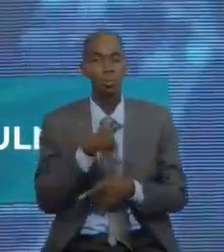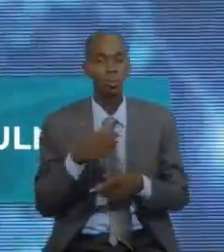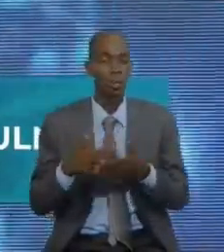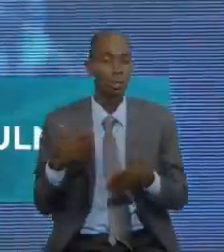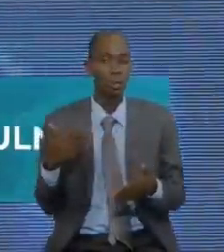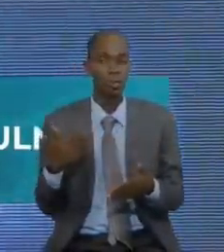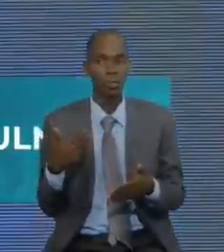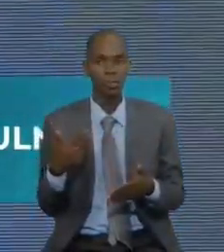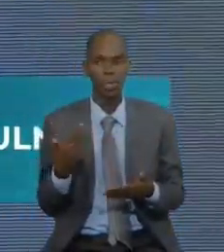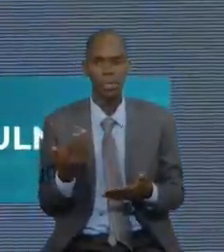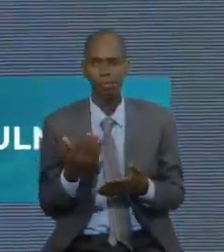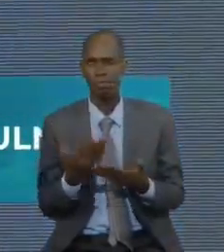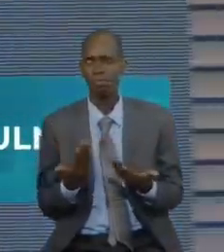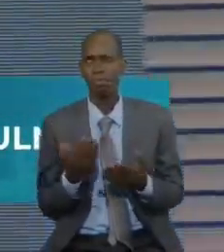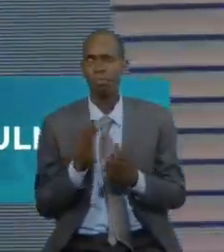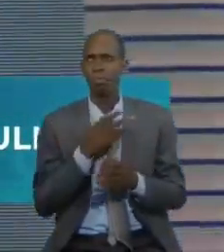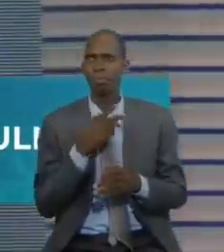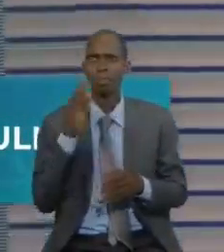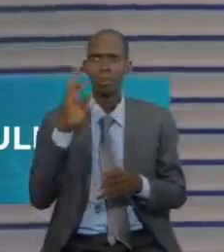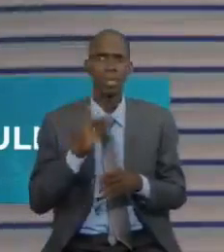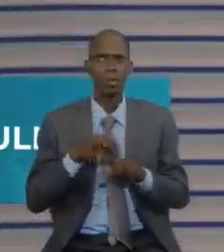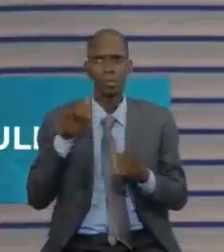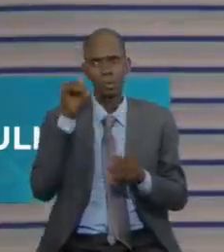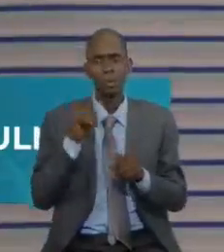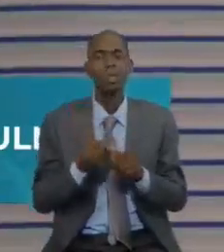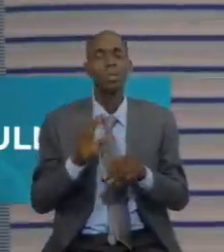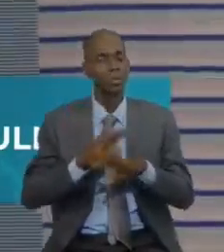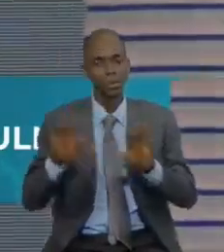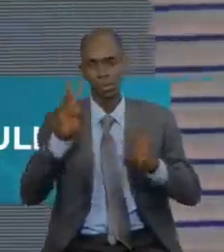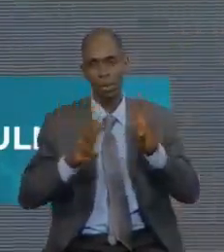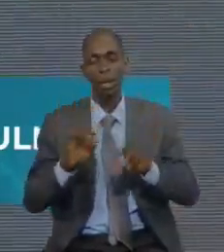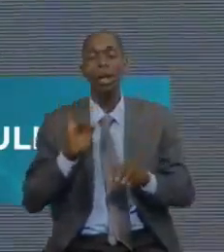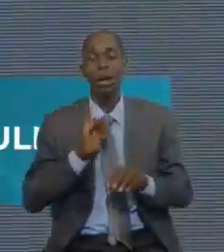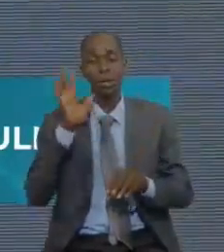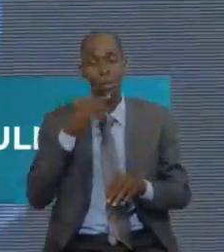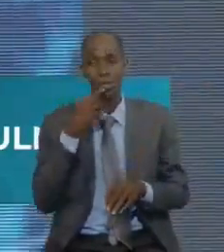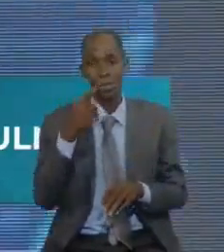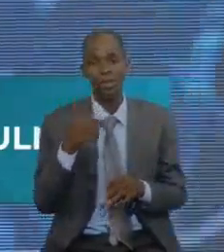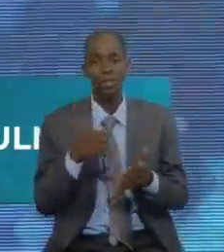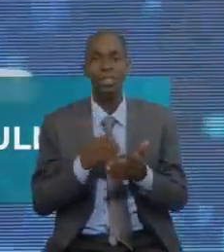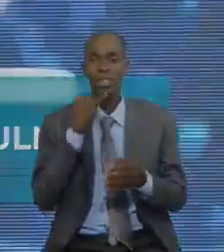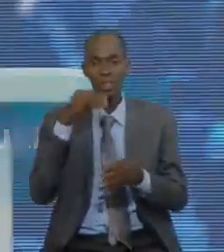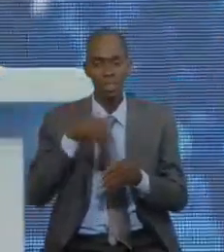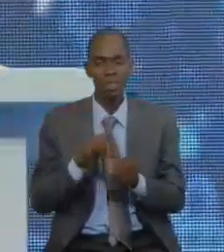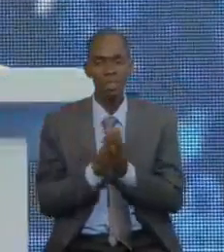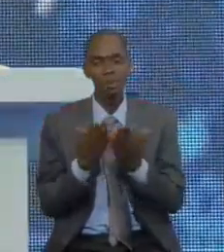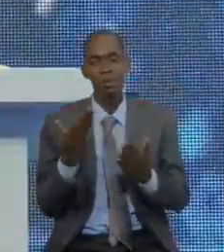You say, I don't remember that now. But I'll tell you. It's in Ephesians chapter 2, verse